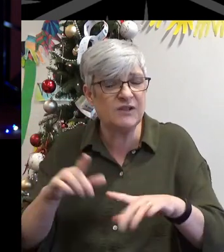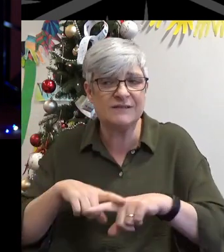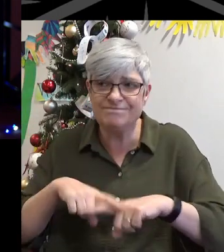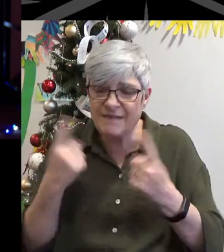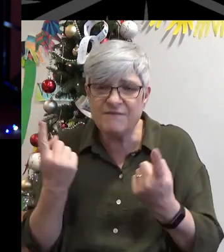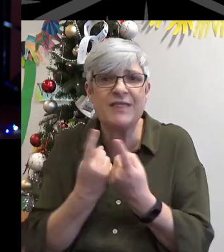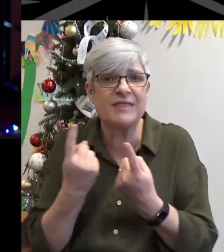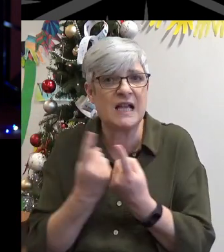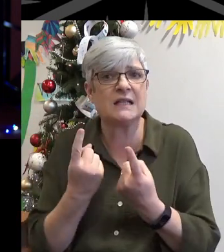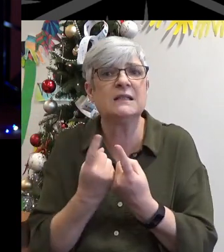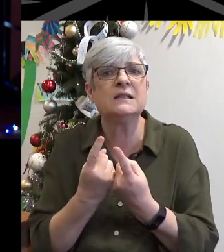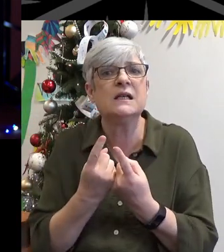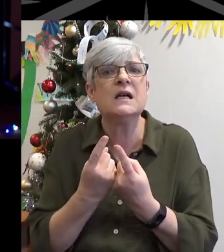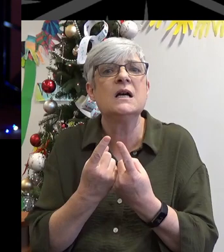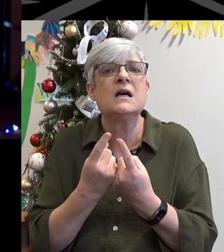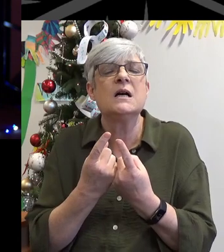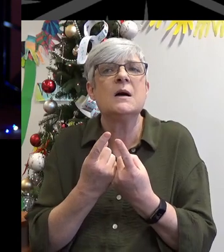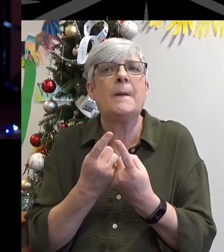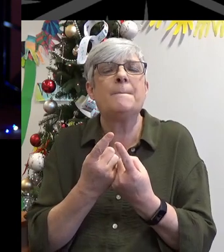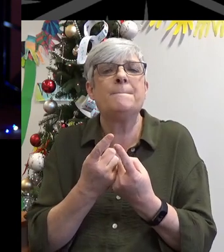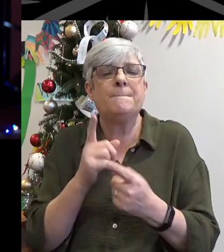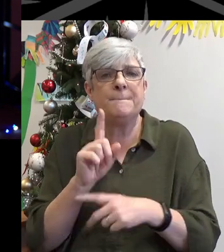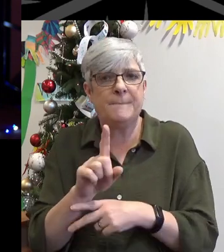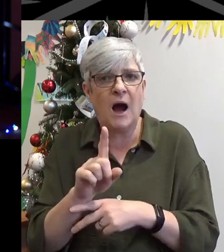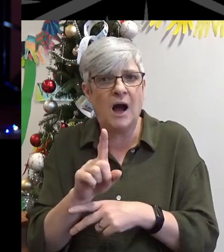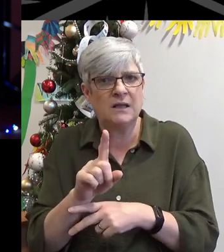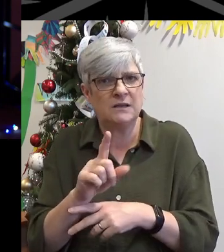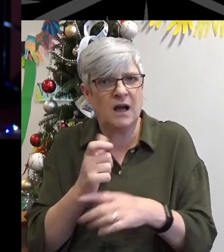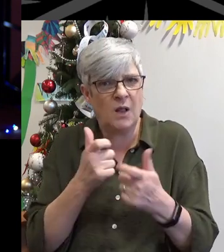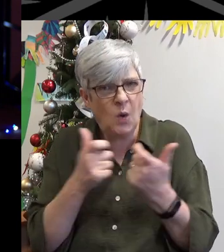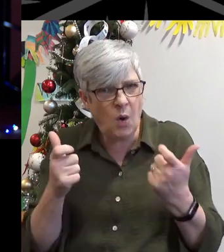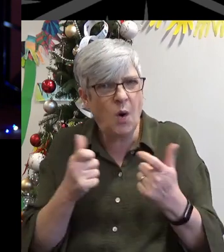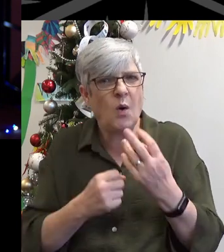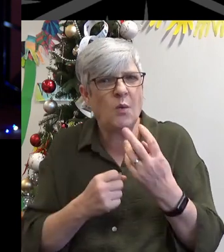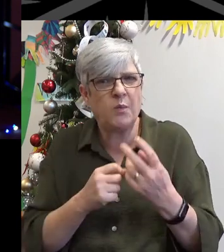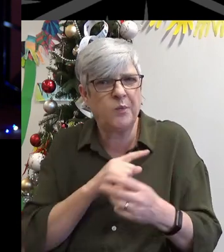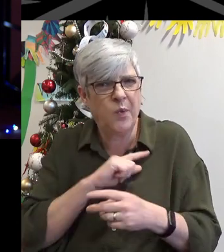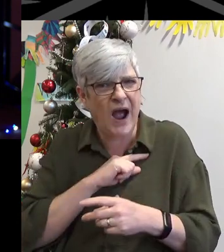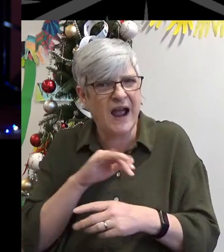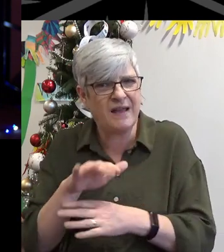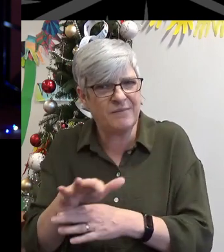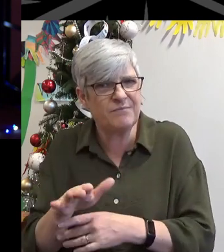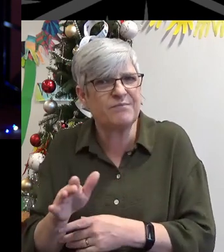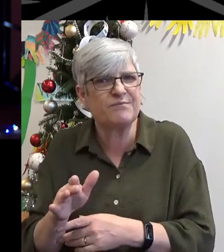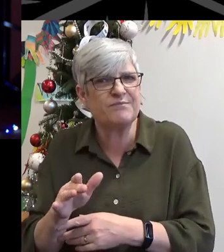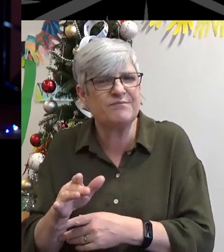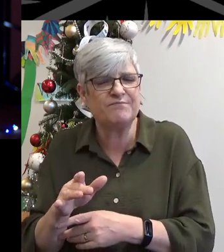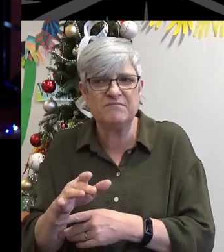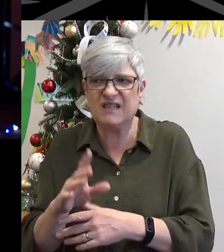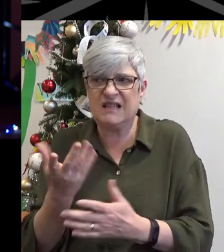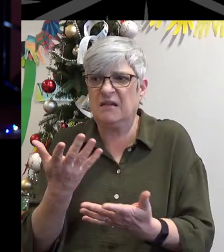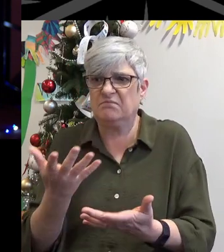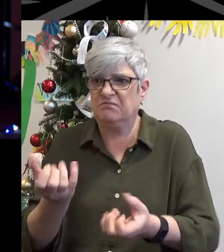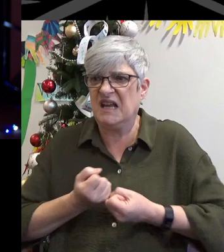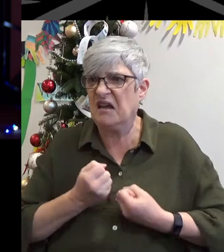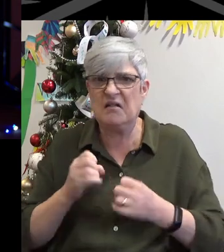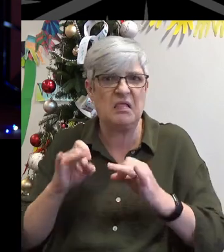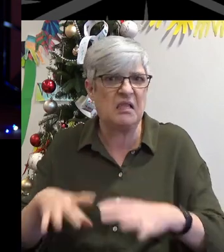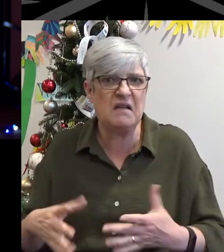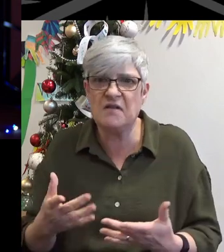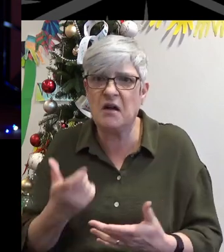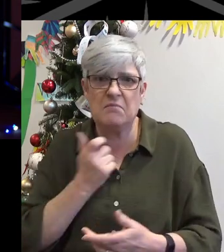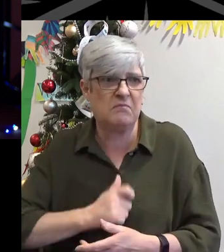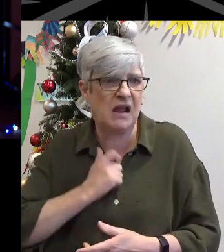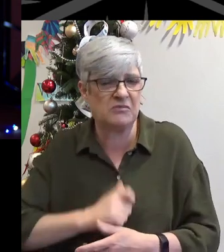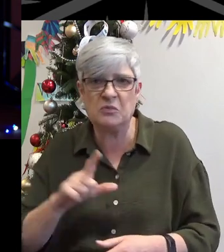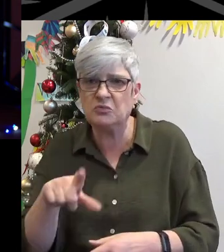things, but a lot of what they were about was simply a matter of take it or leave it, or personal